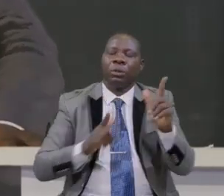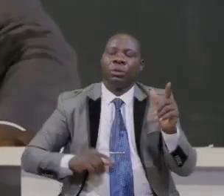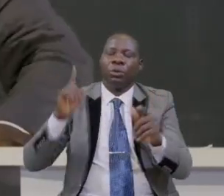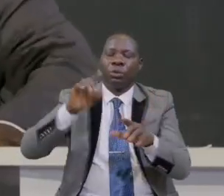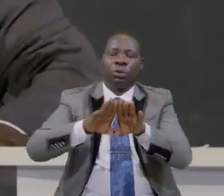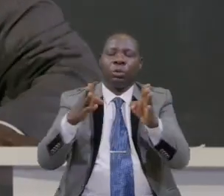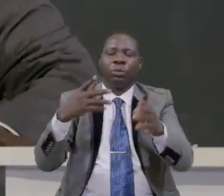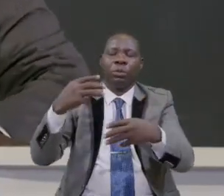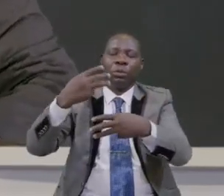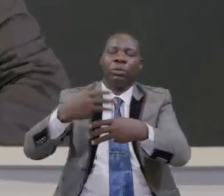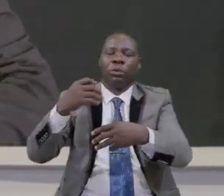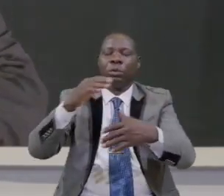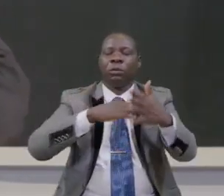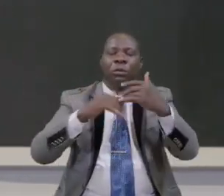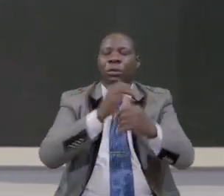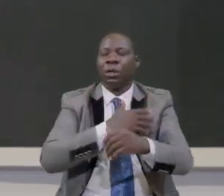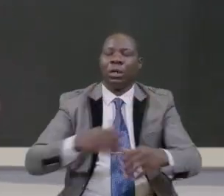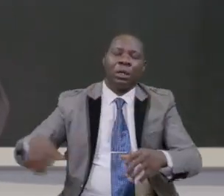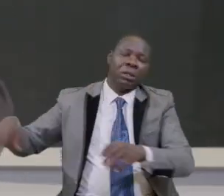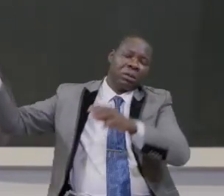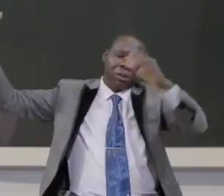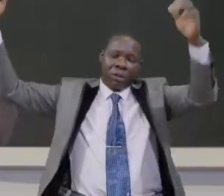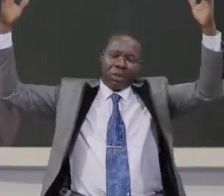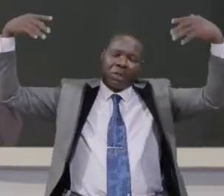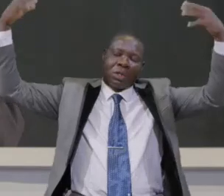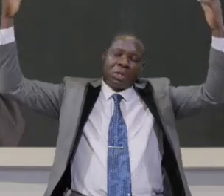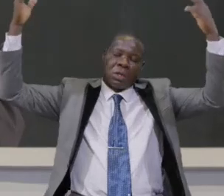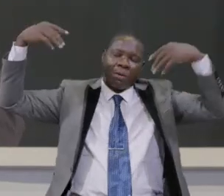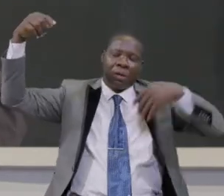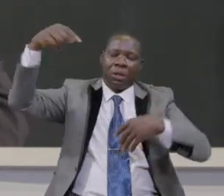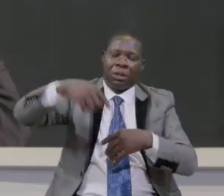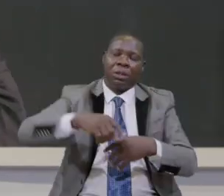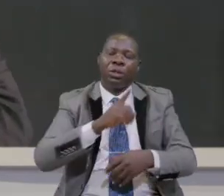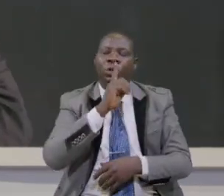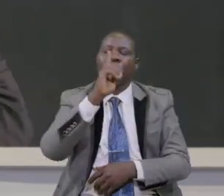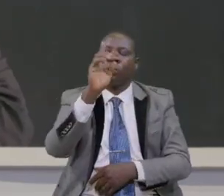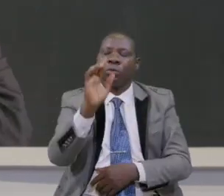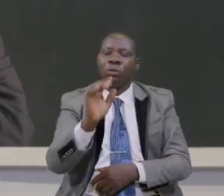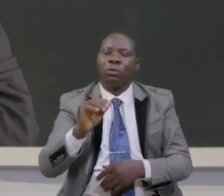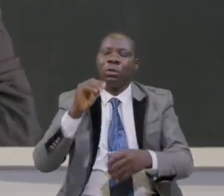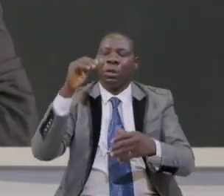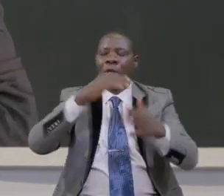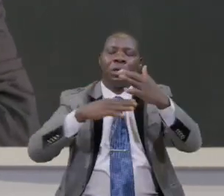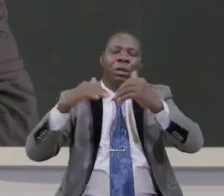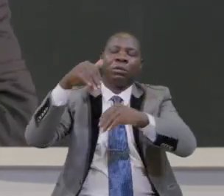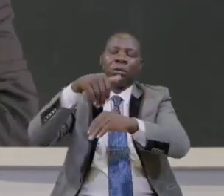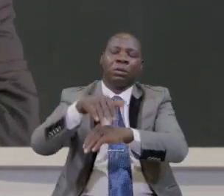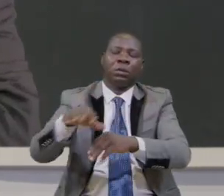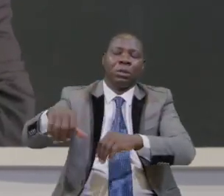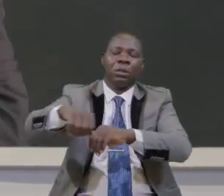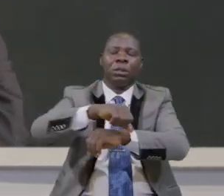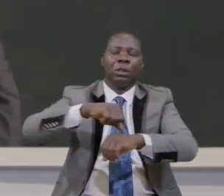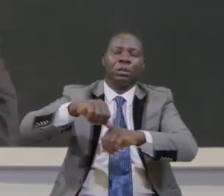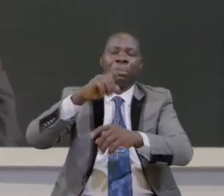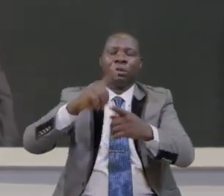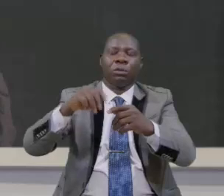And shower down real heaven-sent anointing to every brother, every